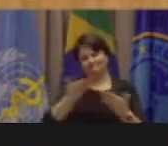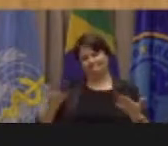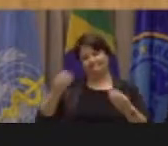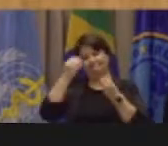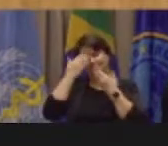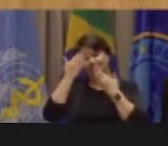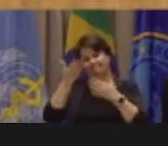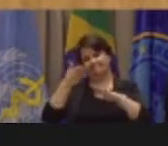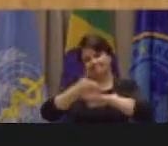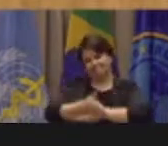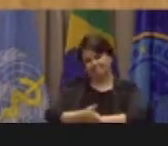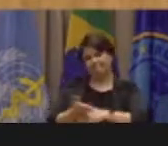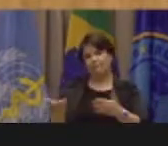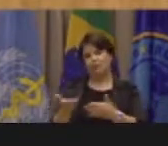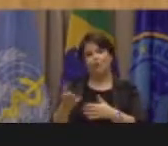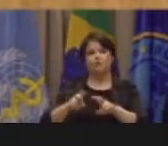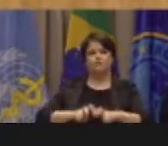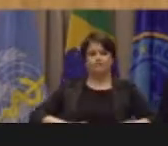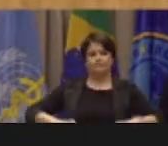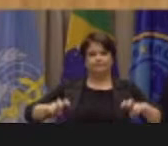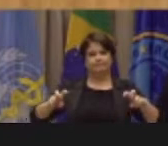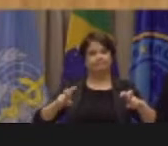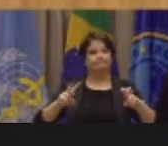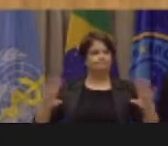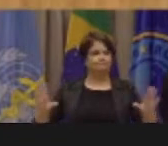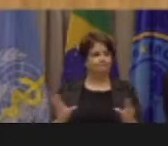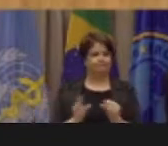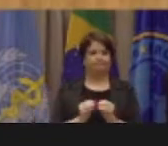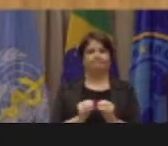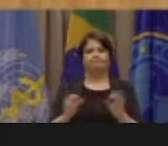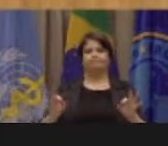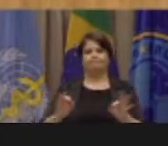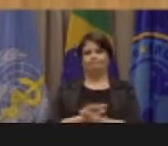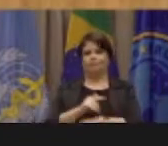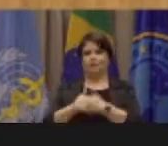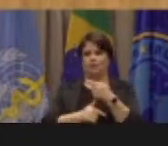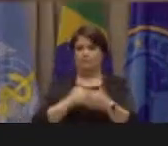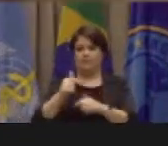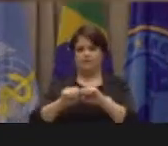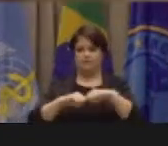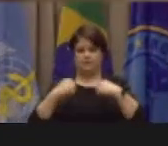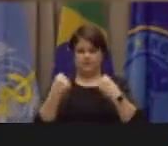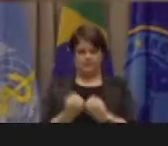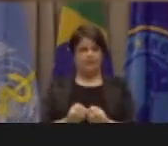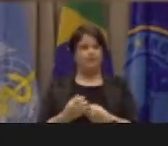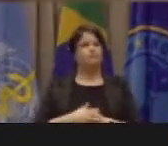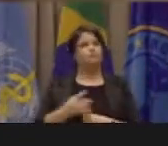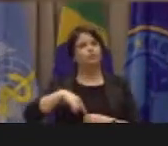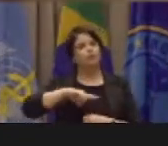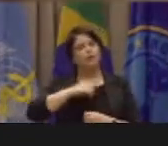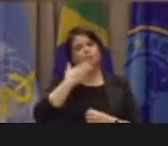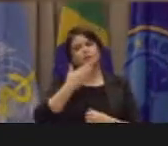Ladies and gentlemen, thank you so much for your presence here at the table. We are